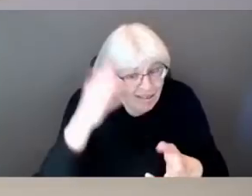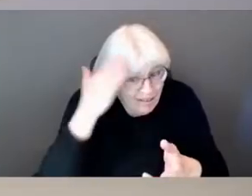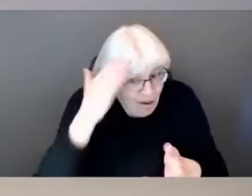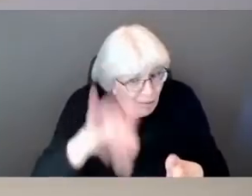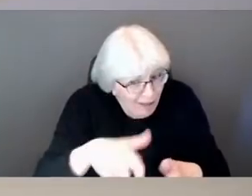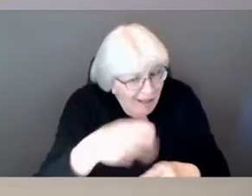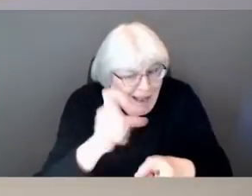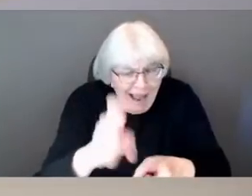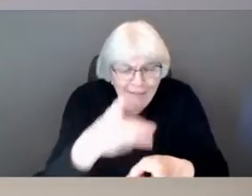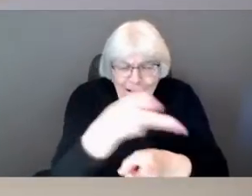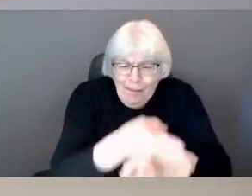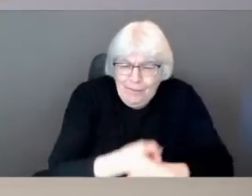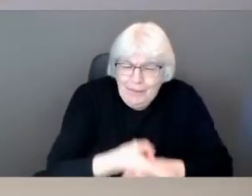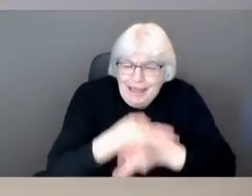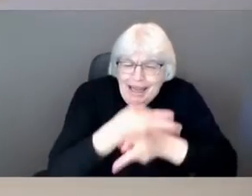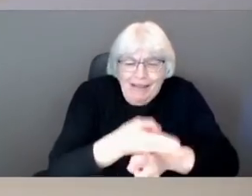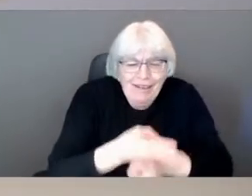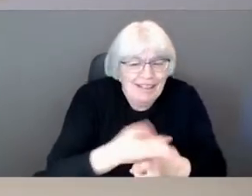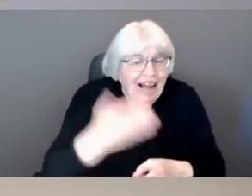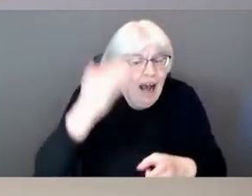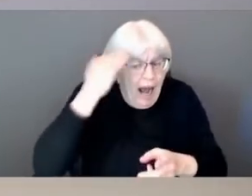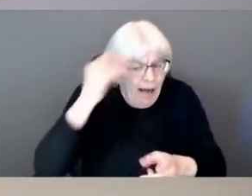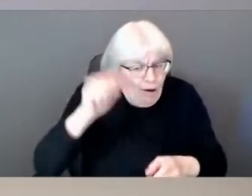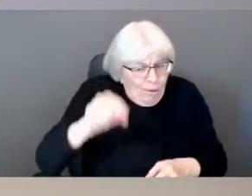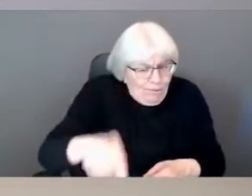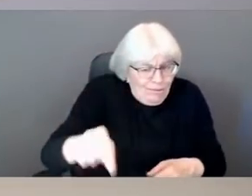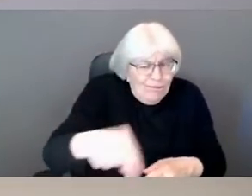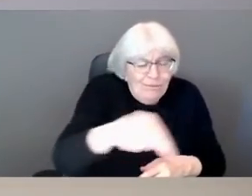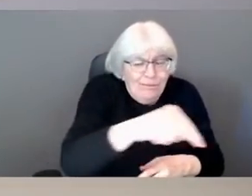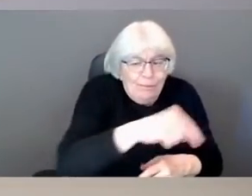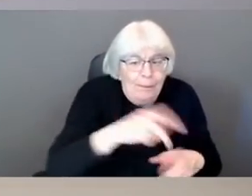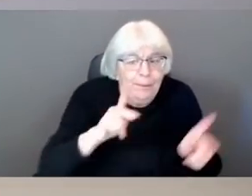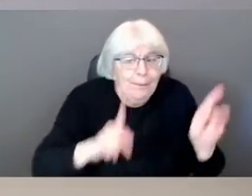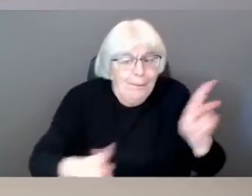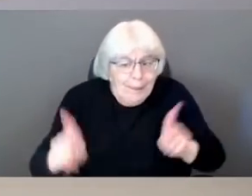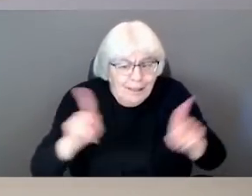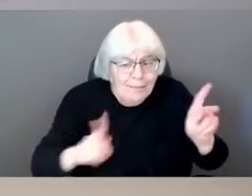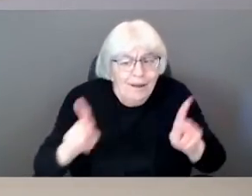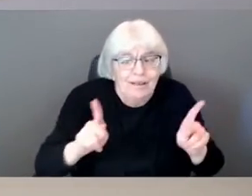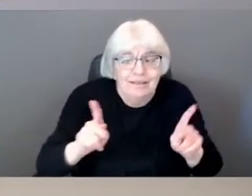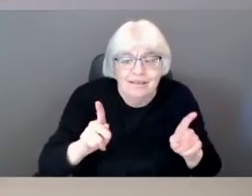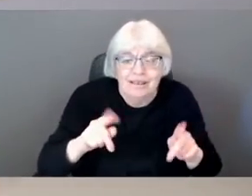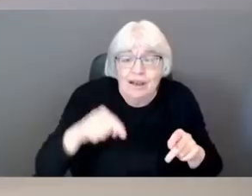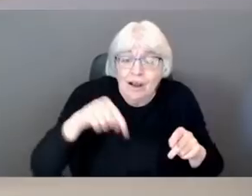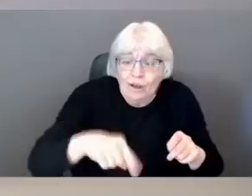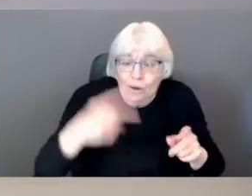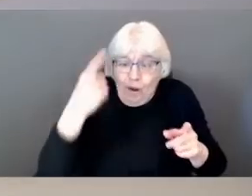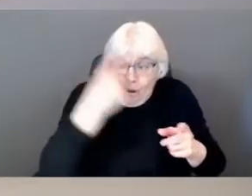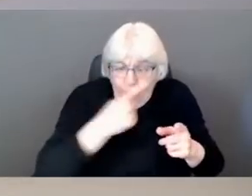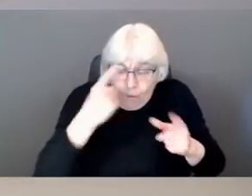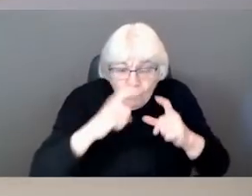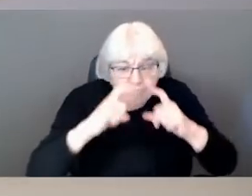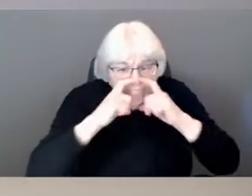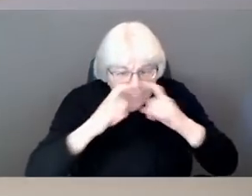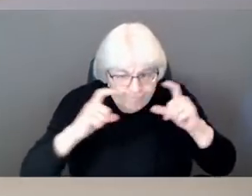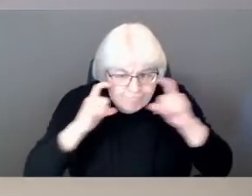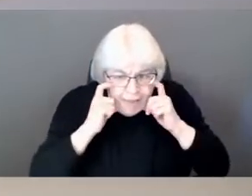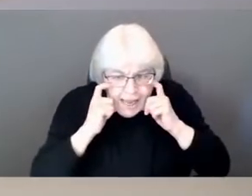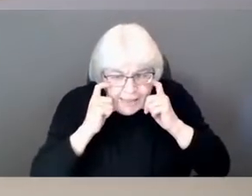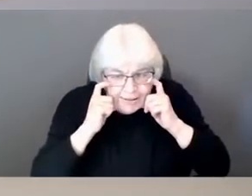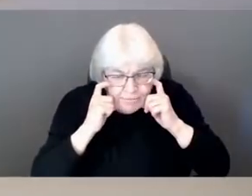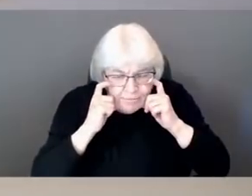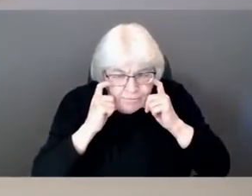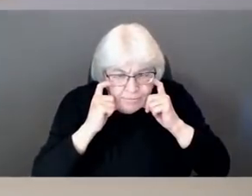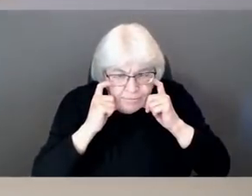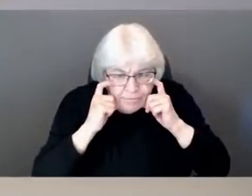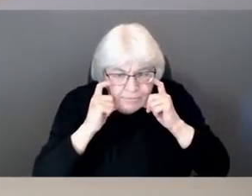others around us. We also need to consider wearing our masks. They are required